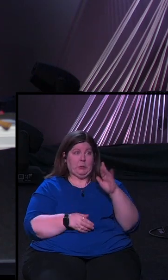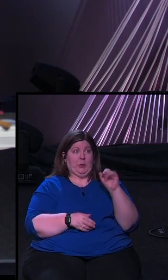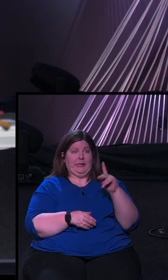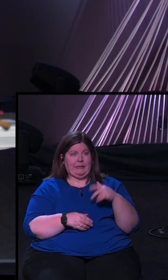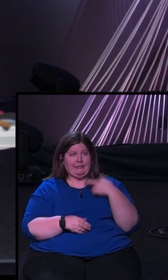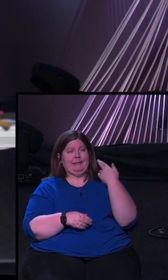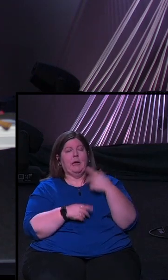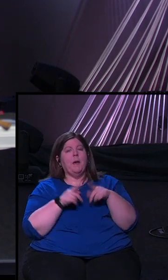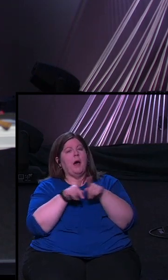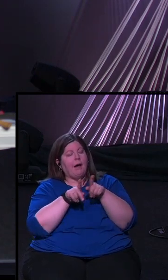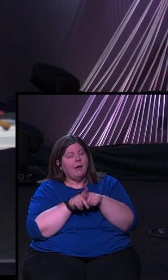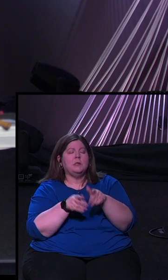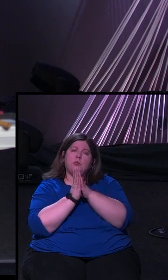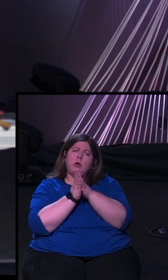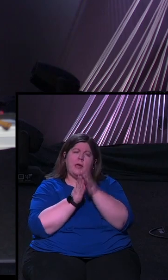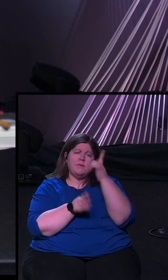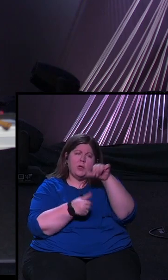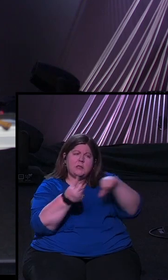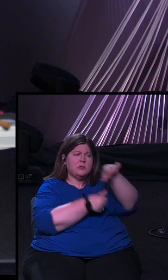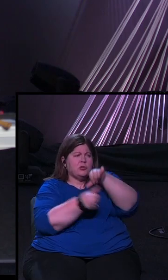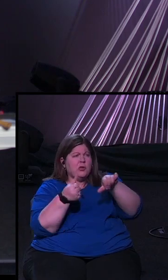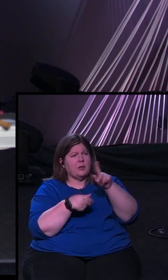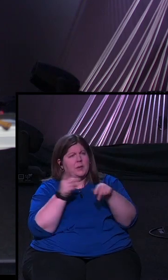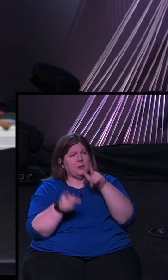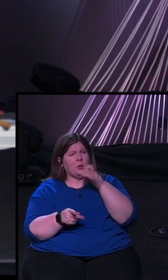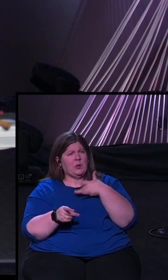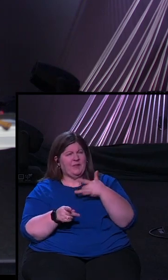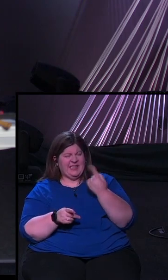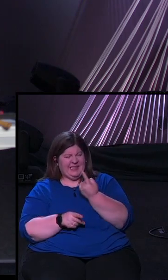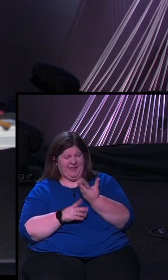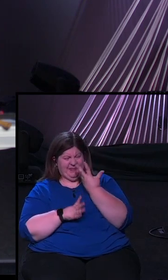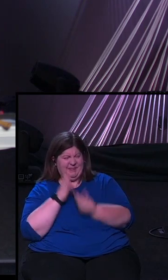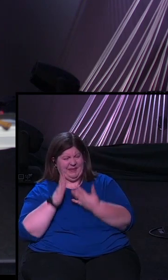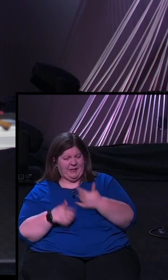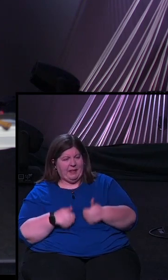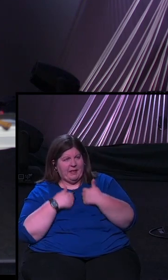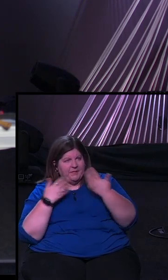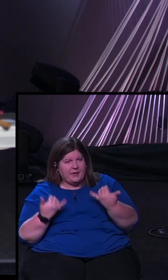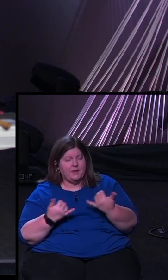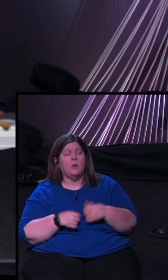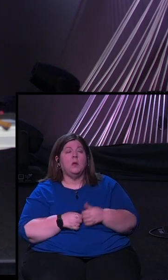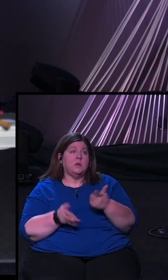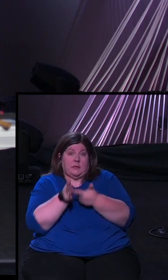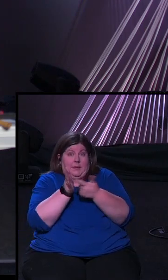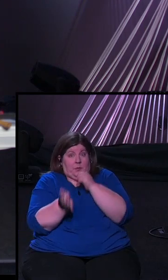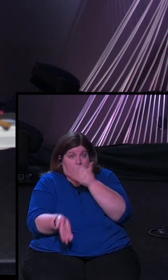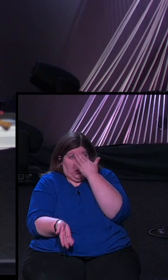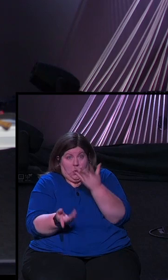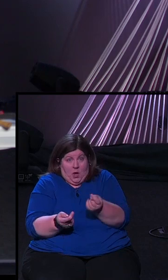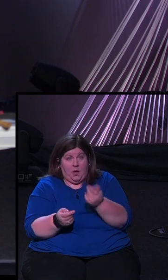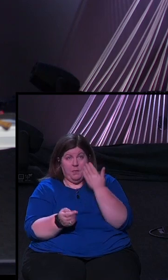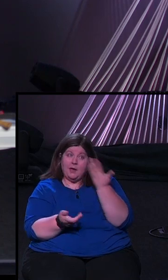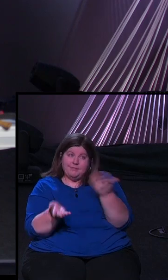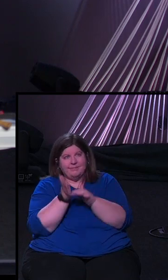praying for people that need something missing in their life right now. And oftentimes we don't know what that is, but that's Jesus. So thanks for lifting up